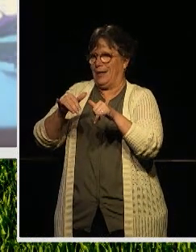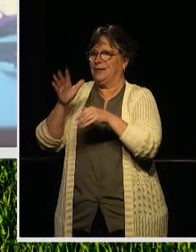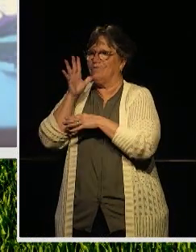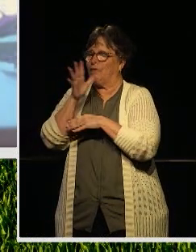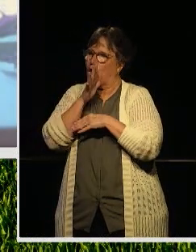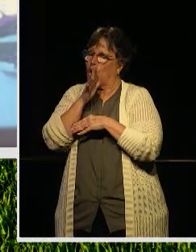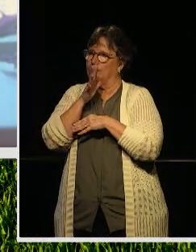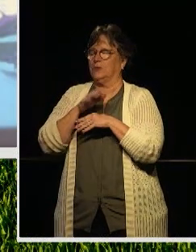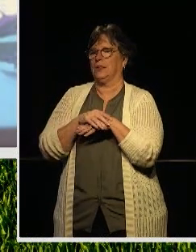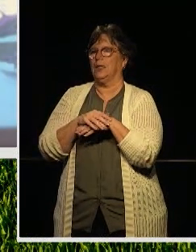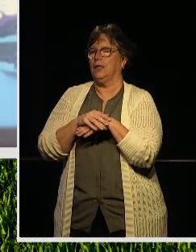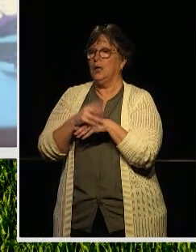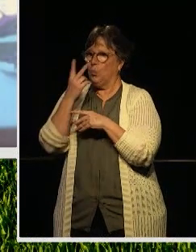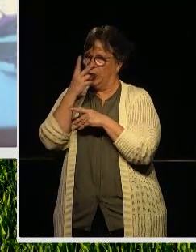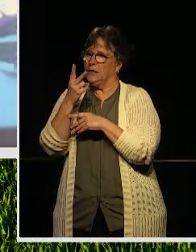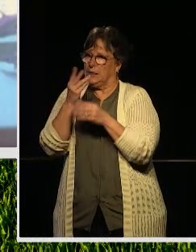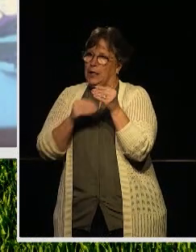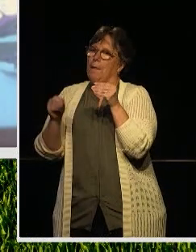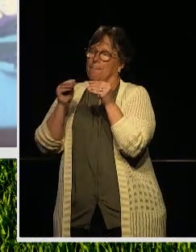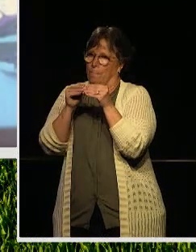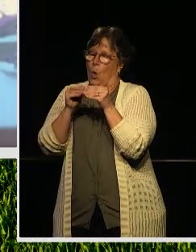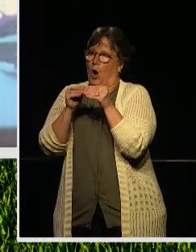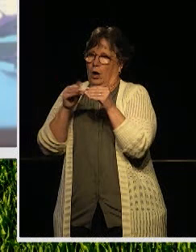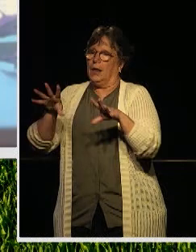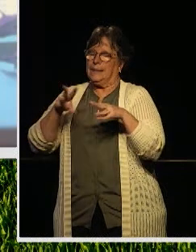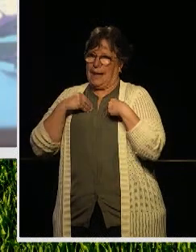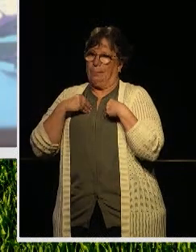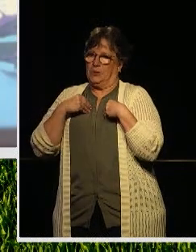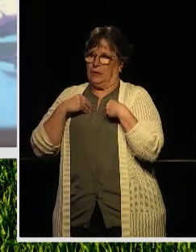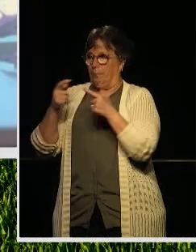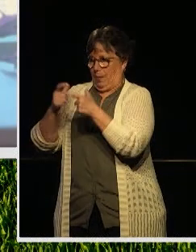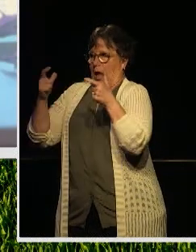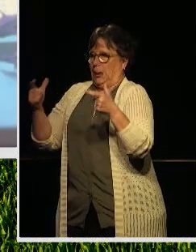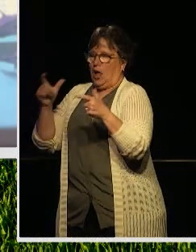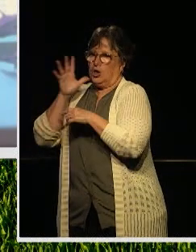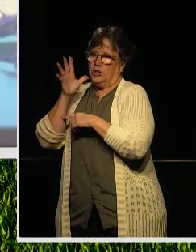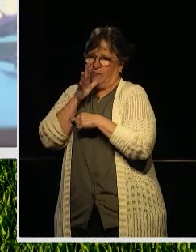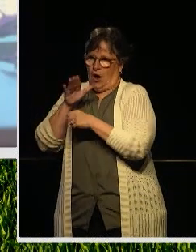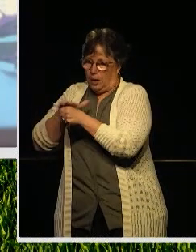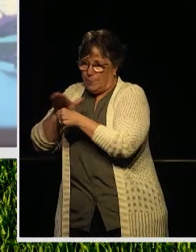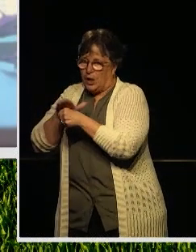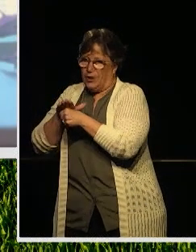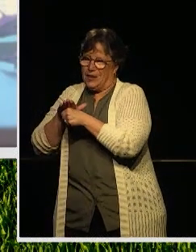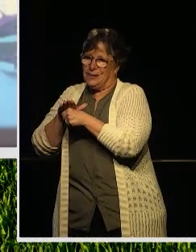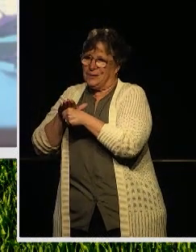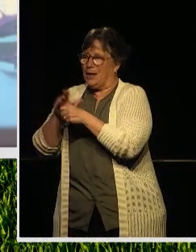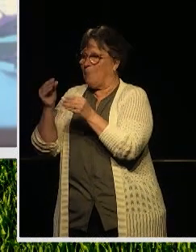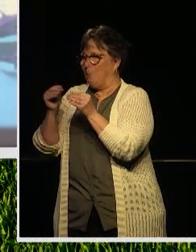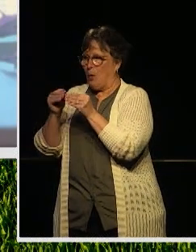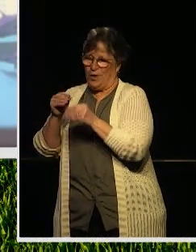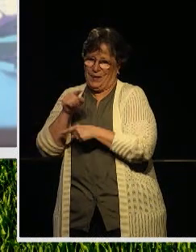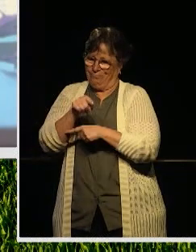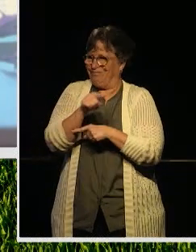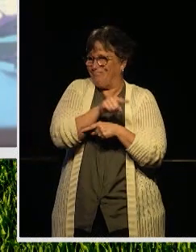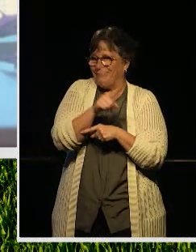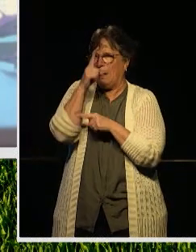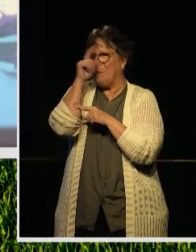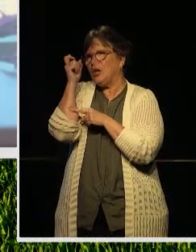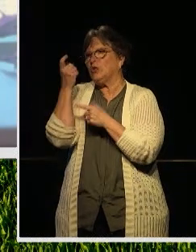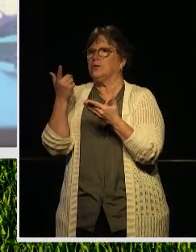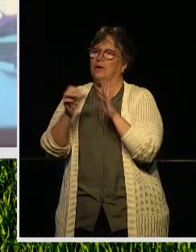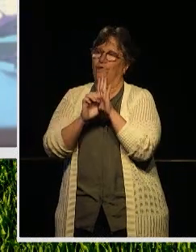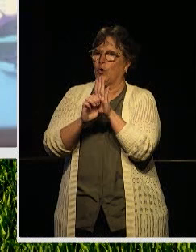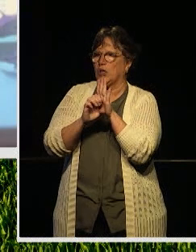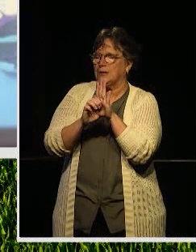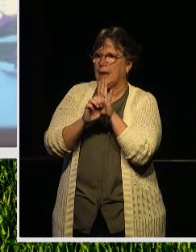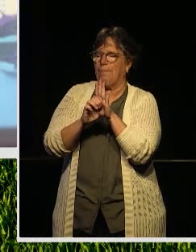mid-size. We see a lot more adoption of technology by large farmers than small and mid-size because of some of the examples that both Jenny and